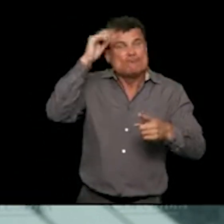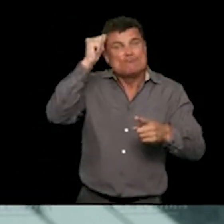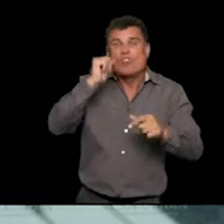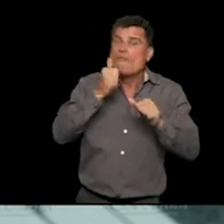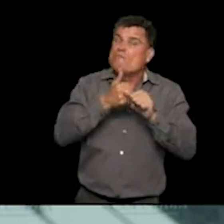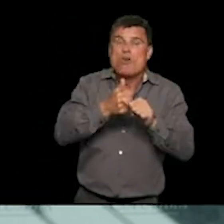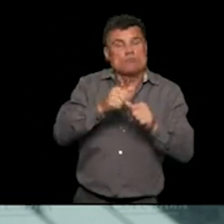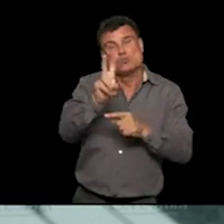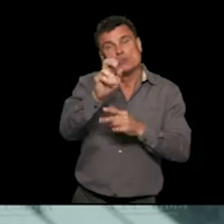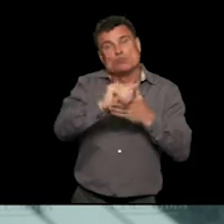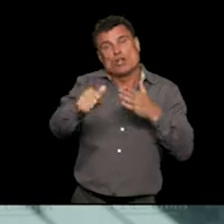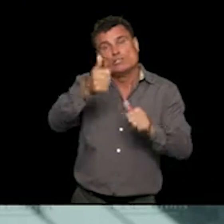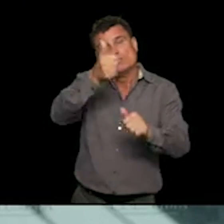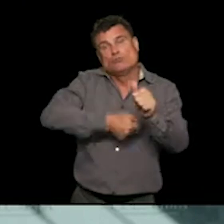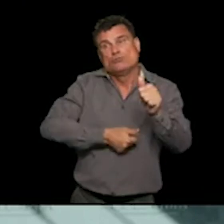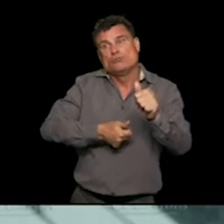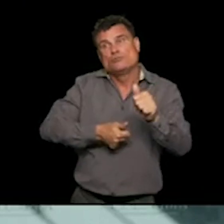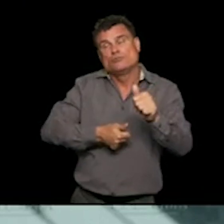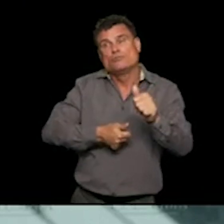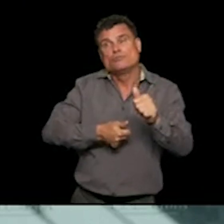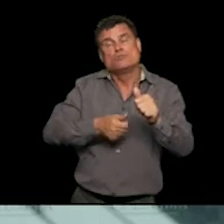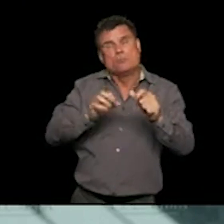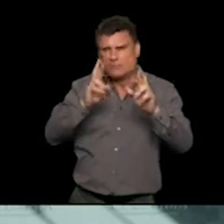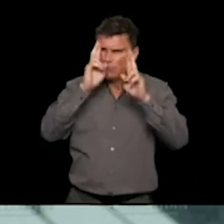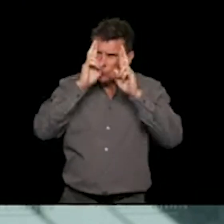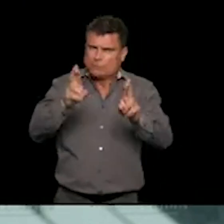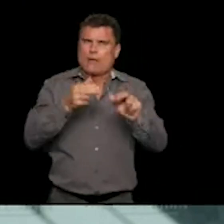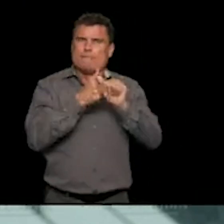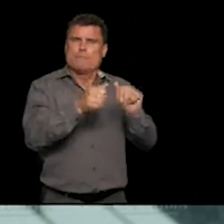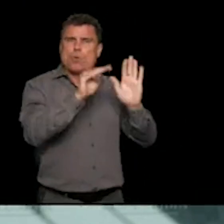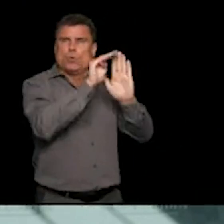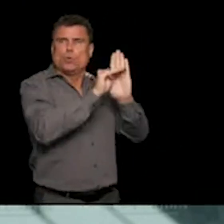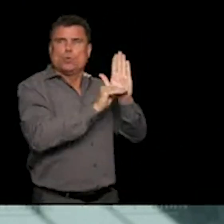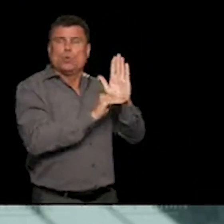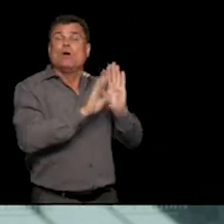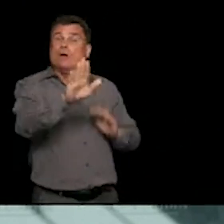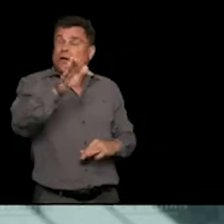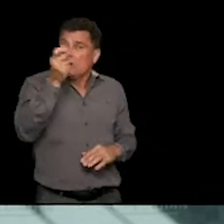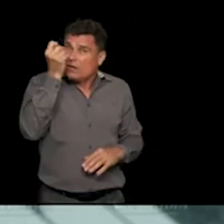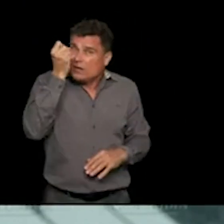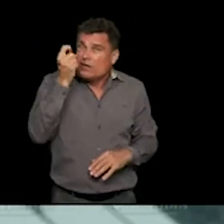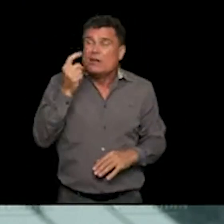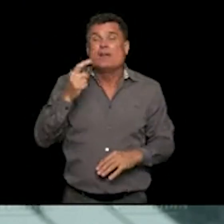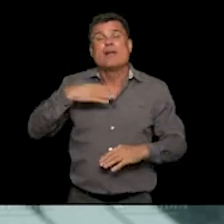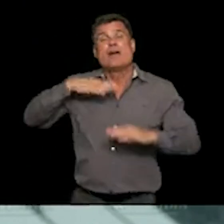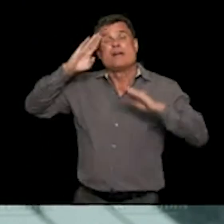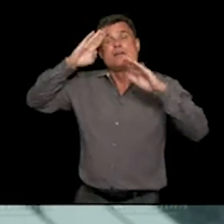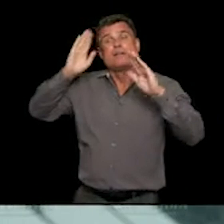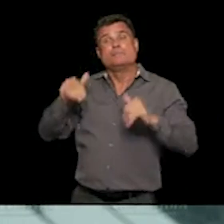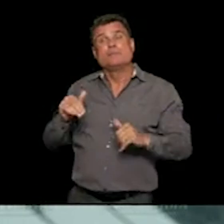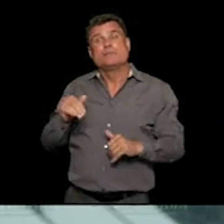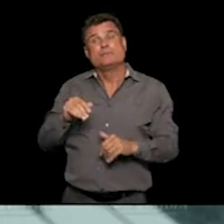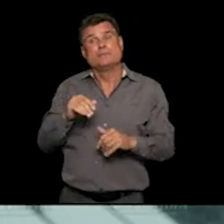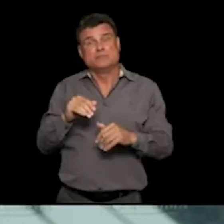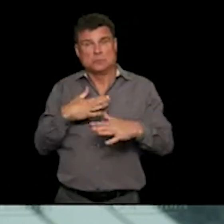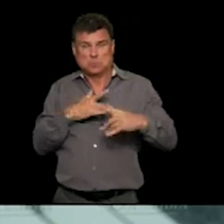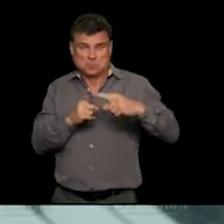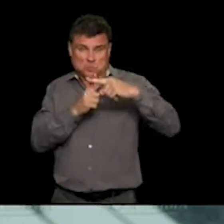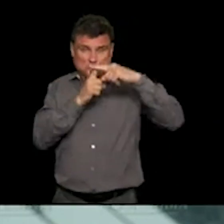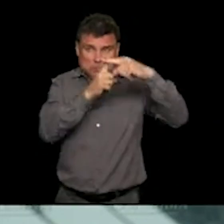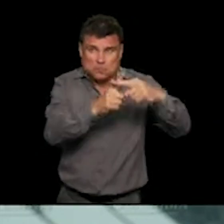the message is this: there's a small minority. That's where these measures are targeted at, and the challenge that we're